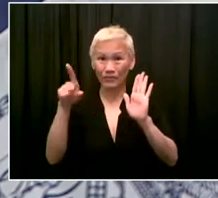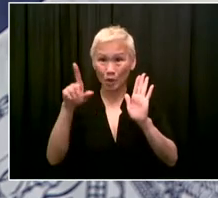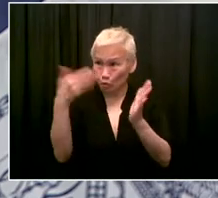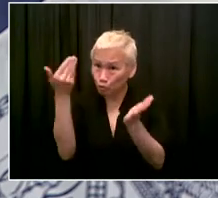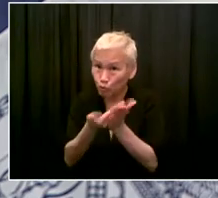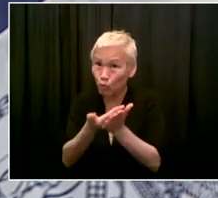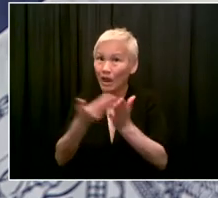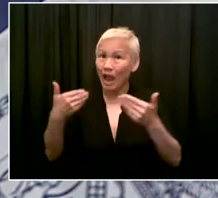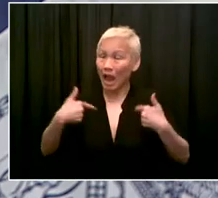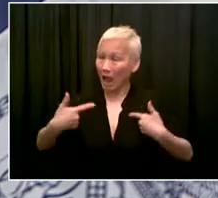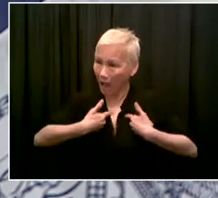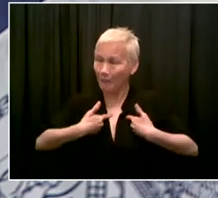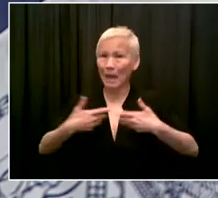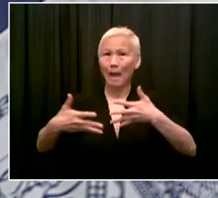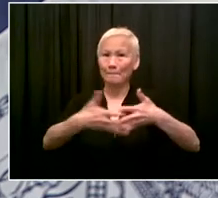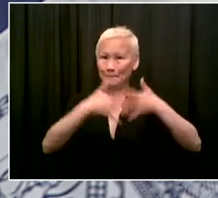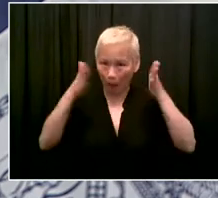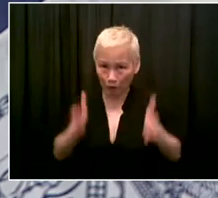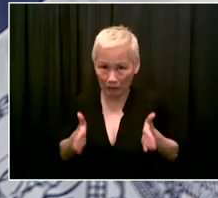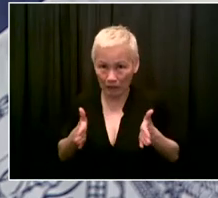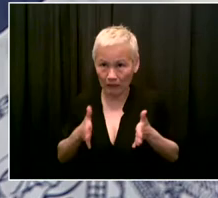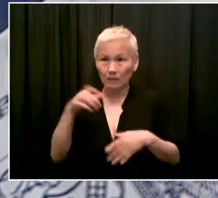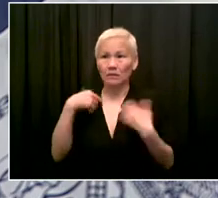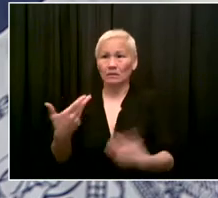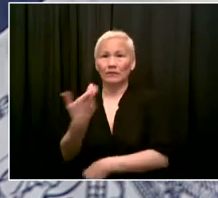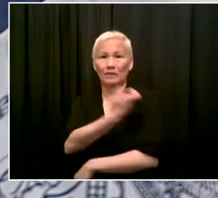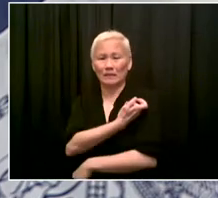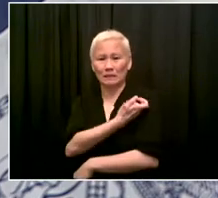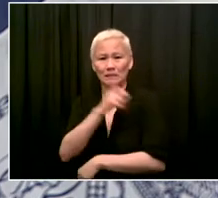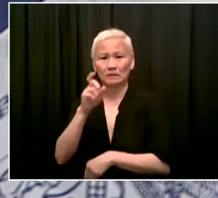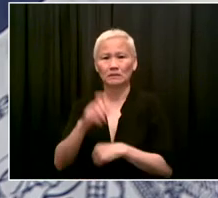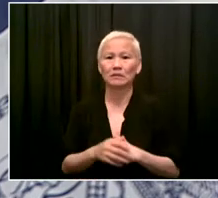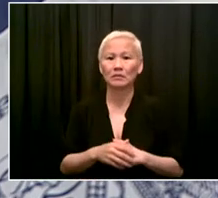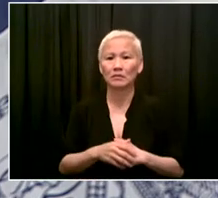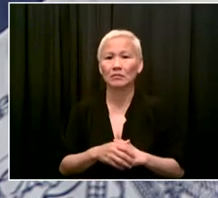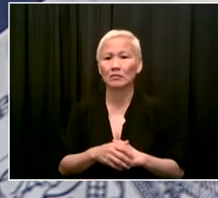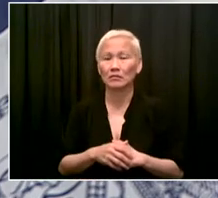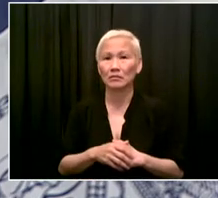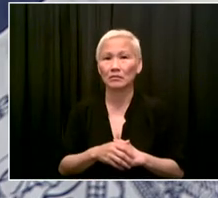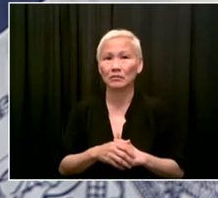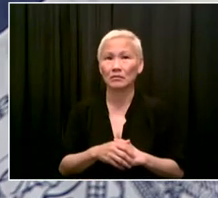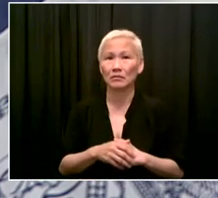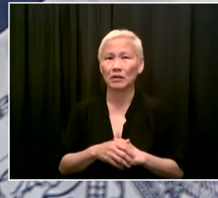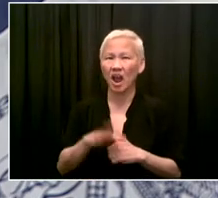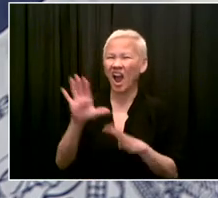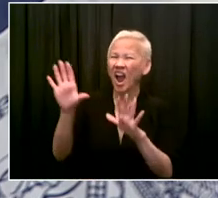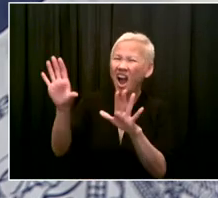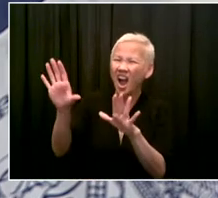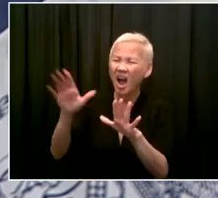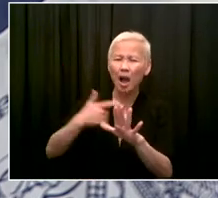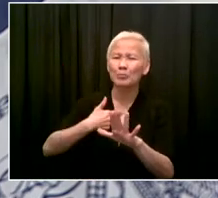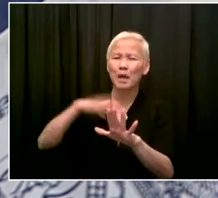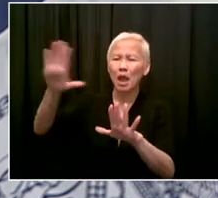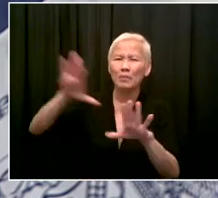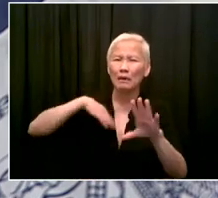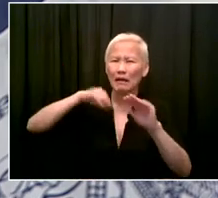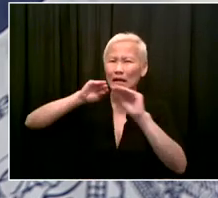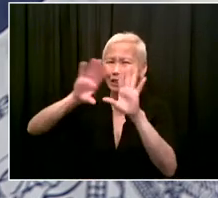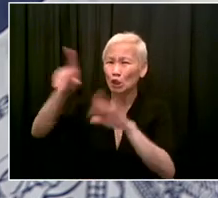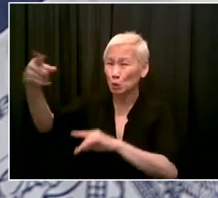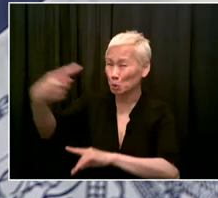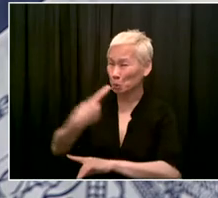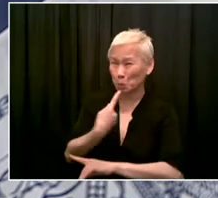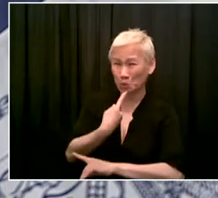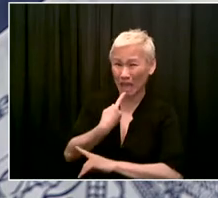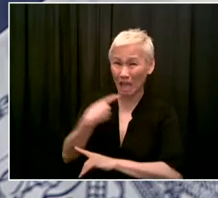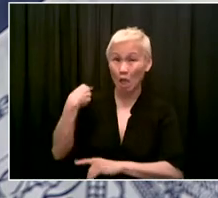but Yoav, I want to ask you a clarifying question. You said we believe it's happening, or I'm not hearing the why you believe it's happening. Do you have something